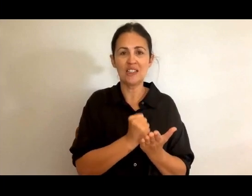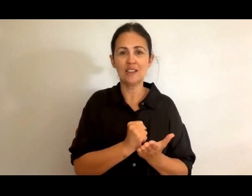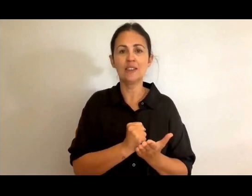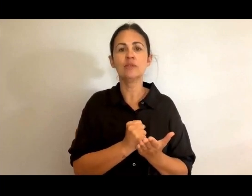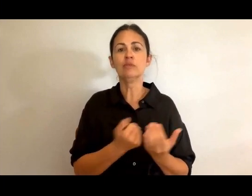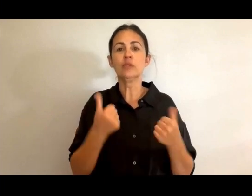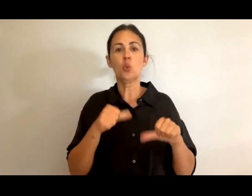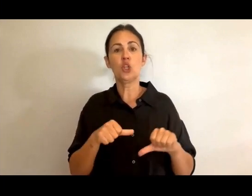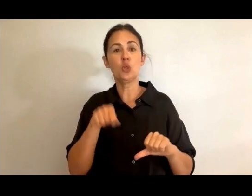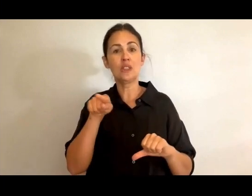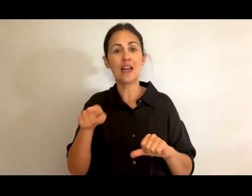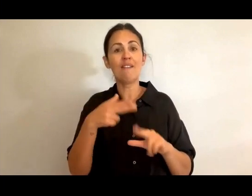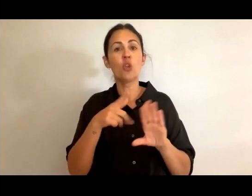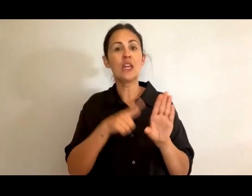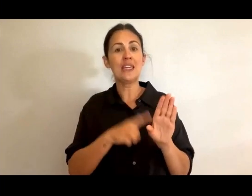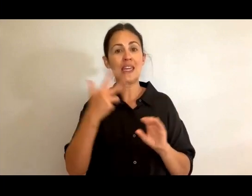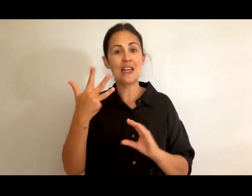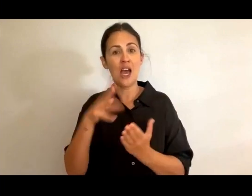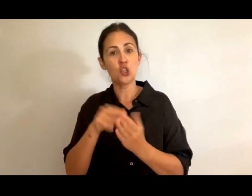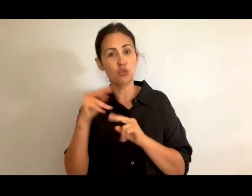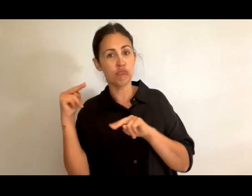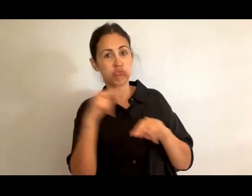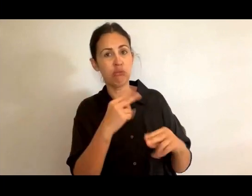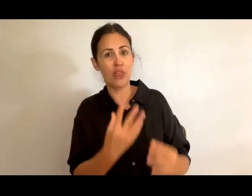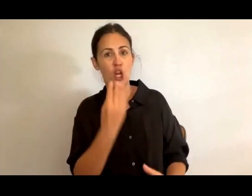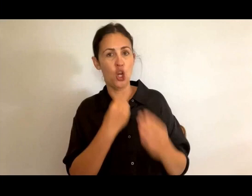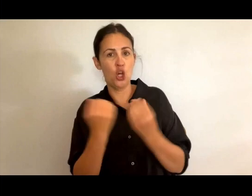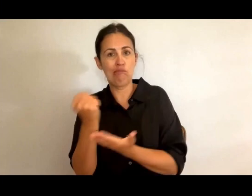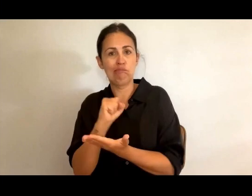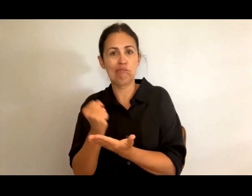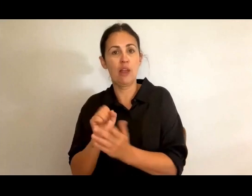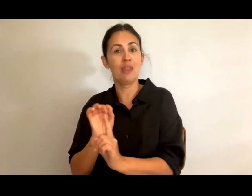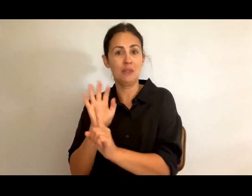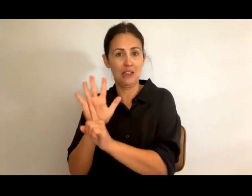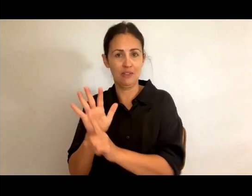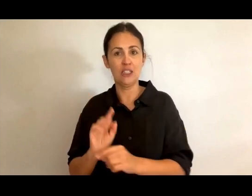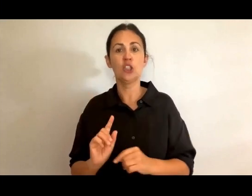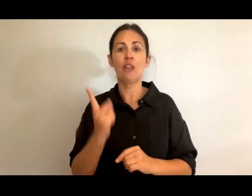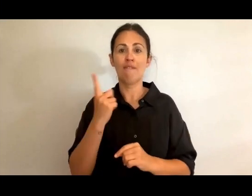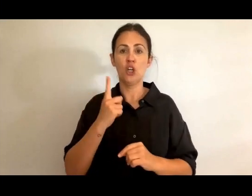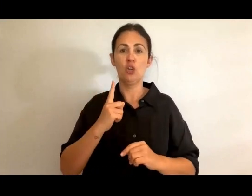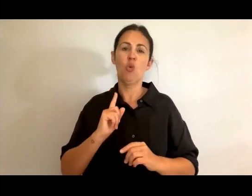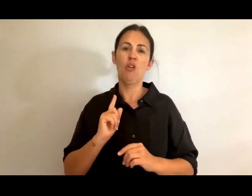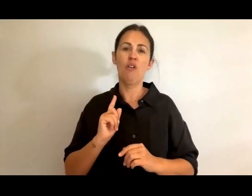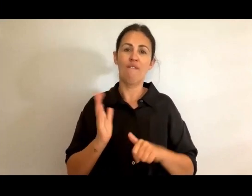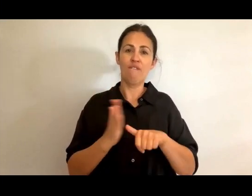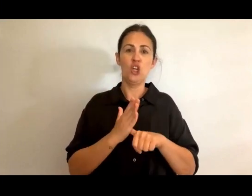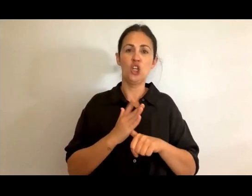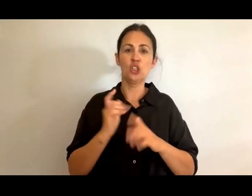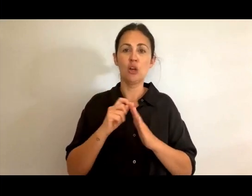year 2019, or 2018 was the year that we did the project. It